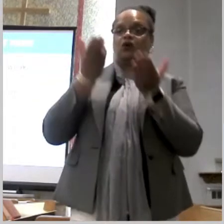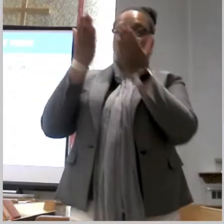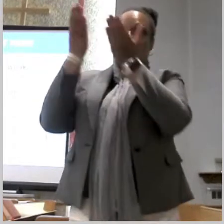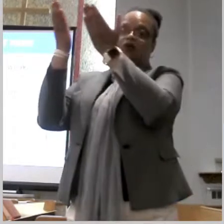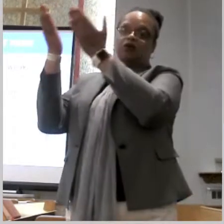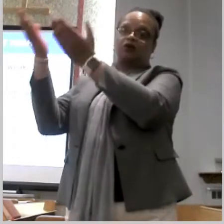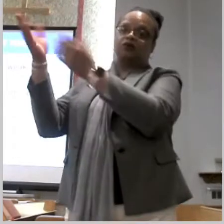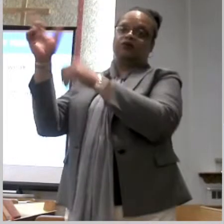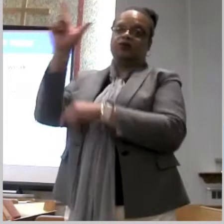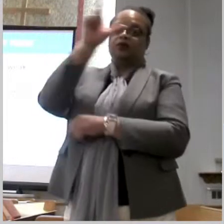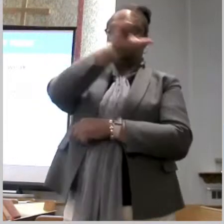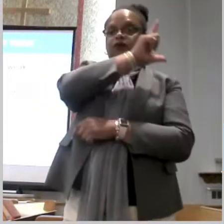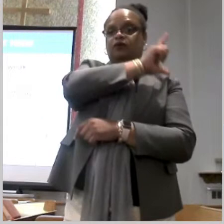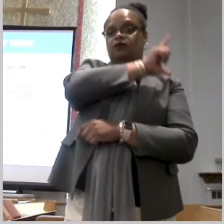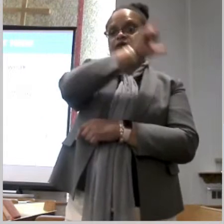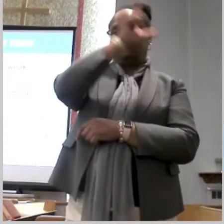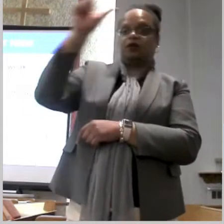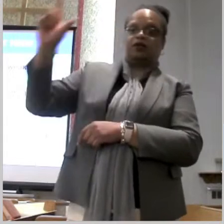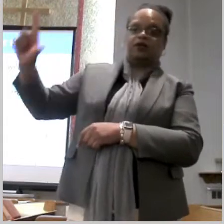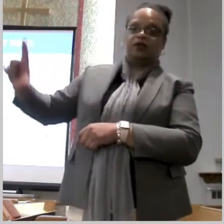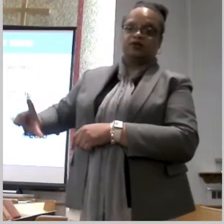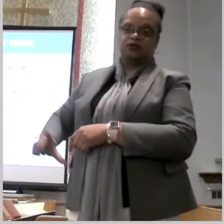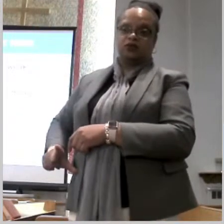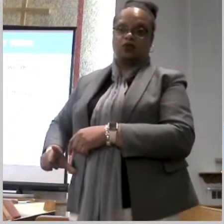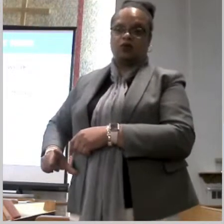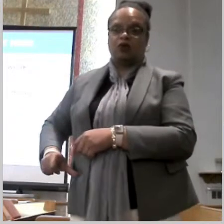this song we raise,